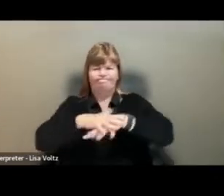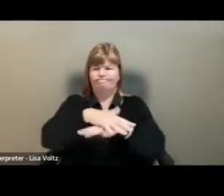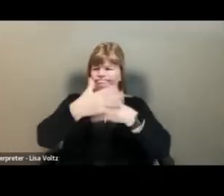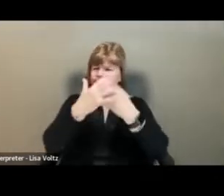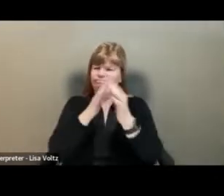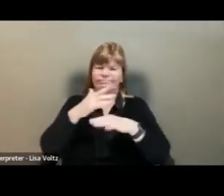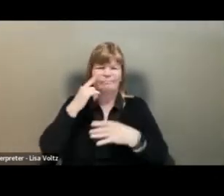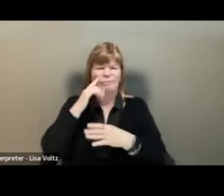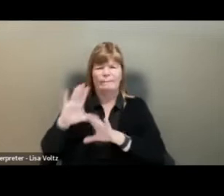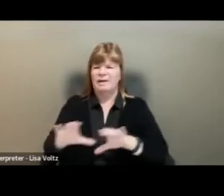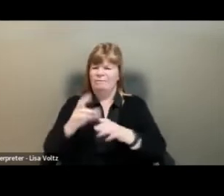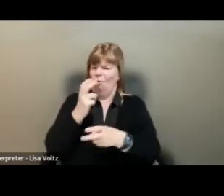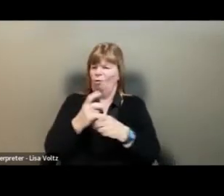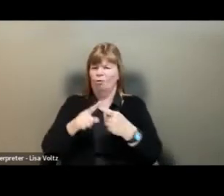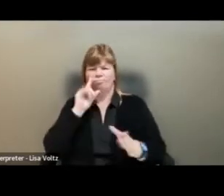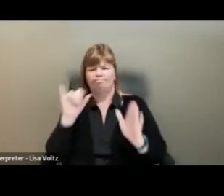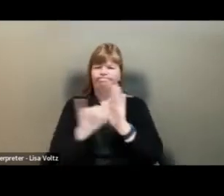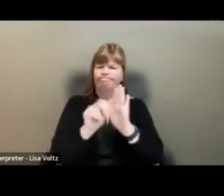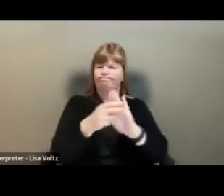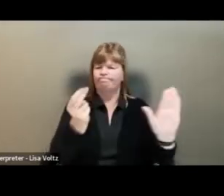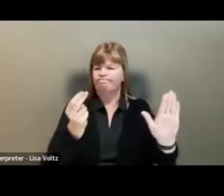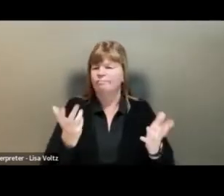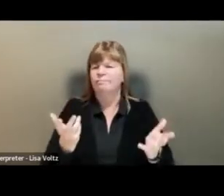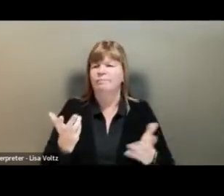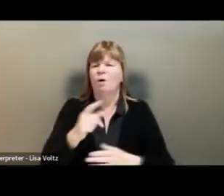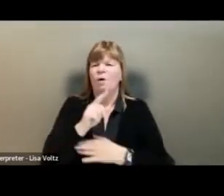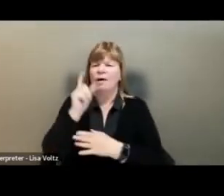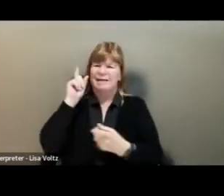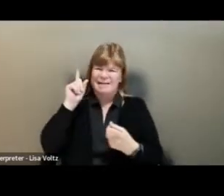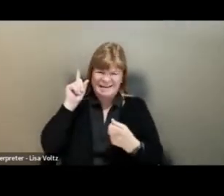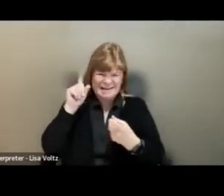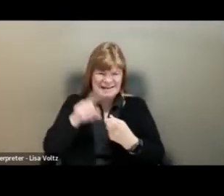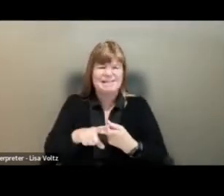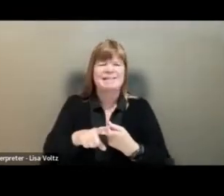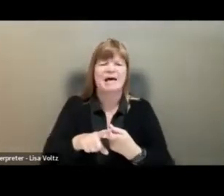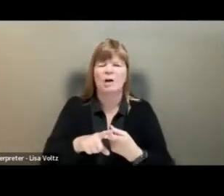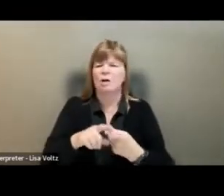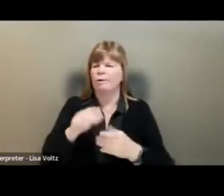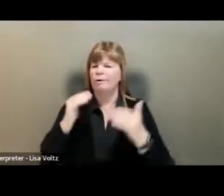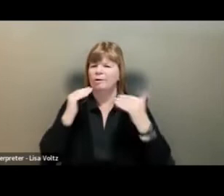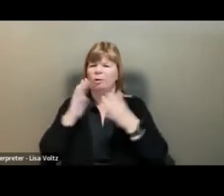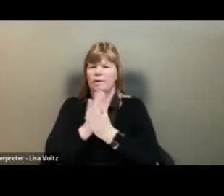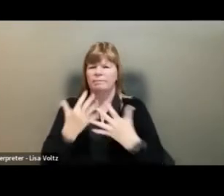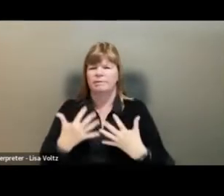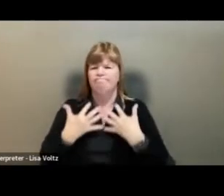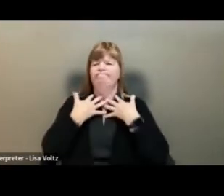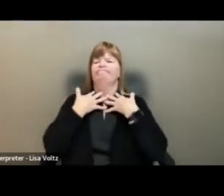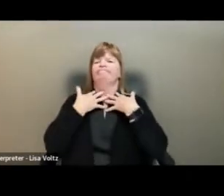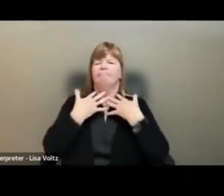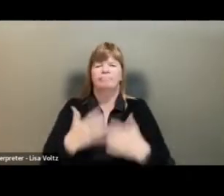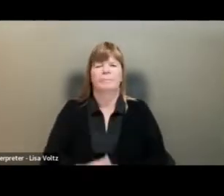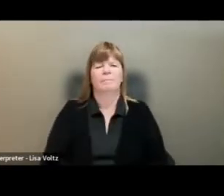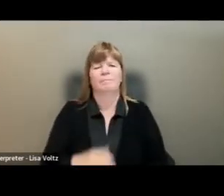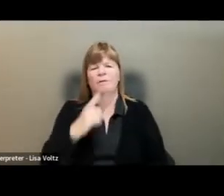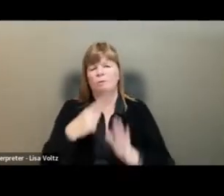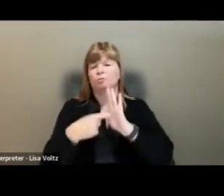hard to identify until they really until an adult gets trapped. And I'm going to show you, this